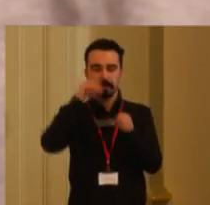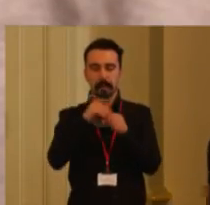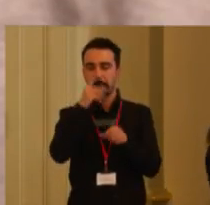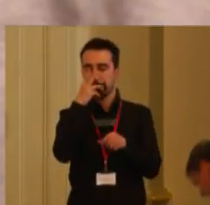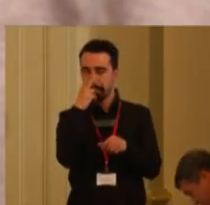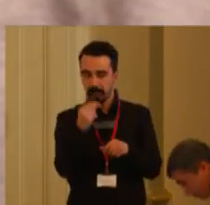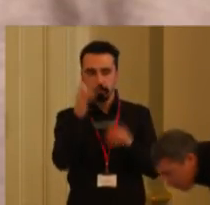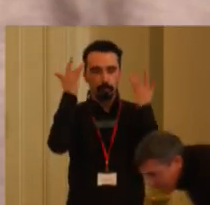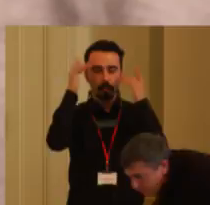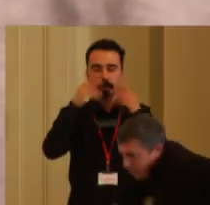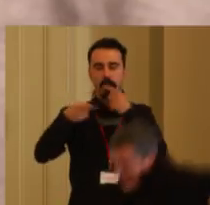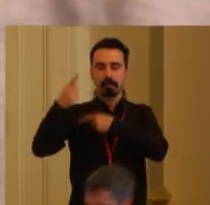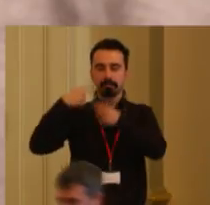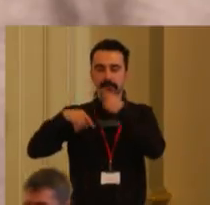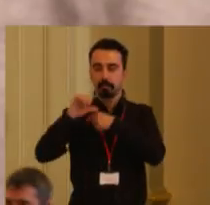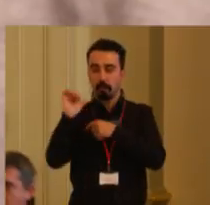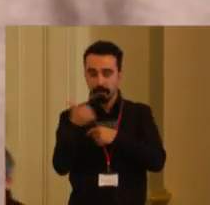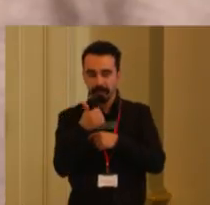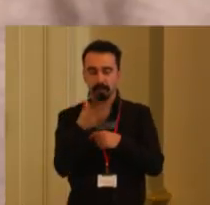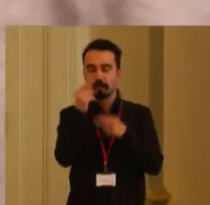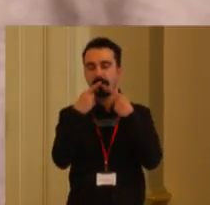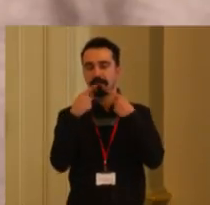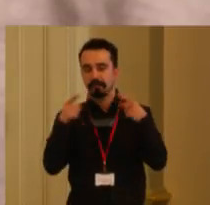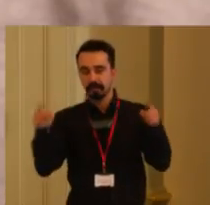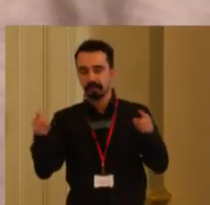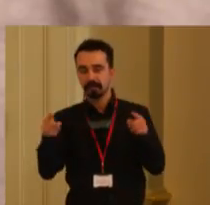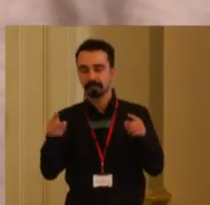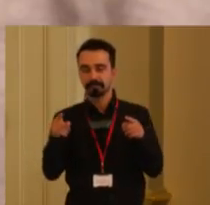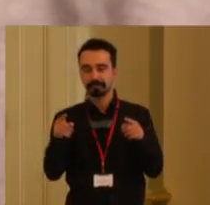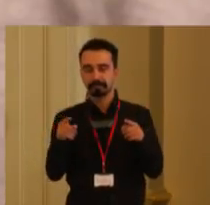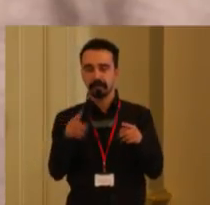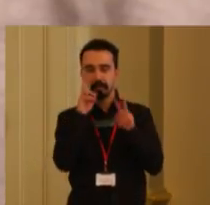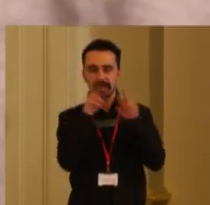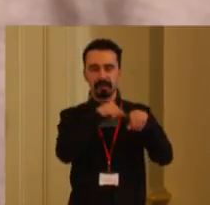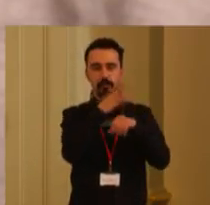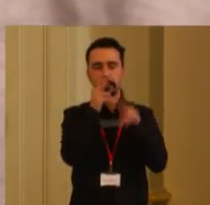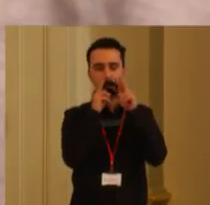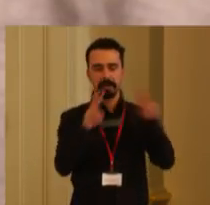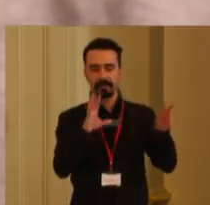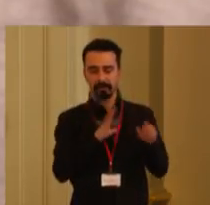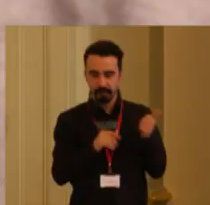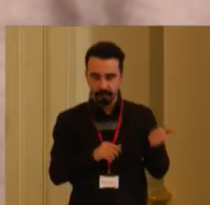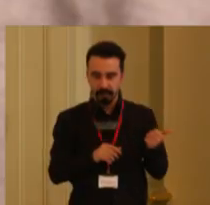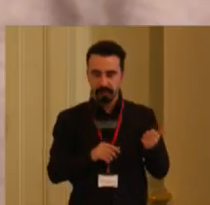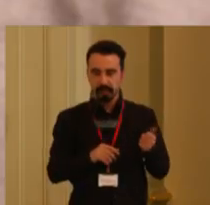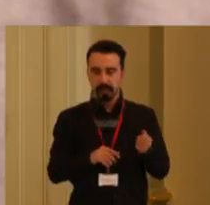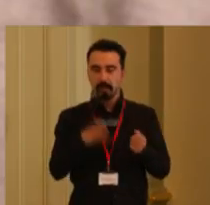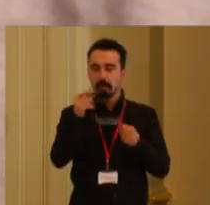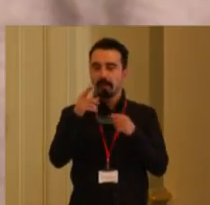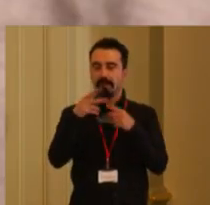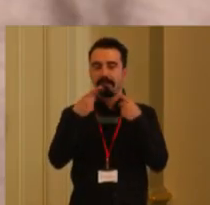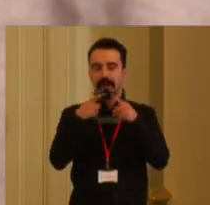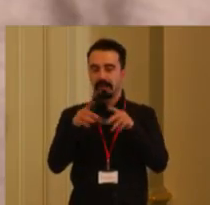differences were, daily life, likes, and values seem to be